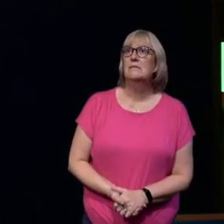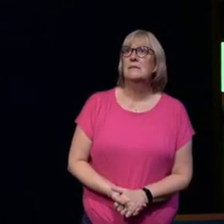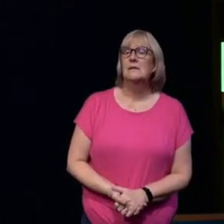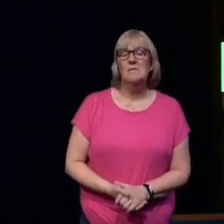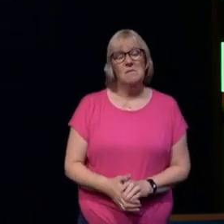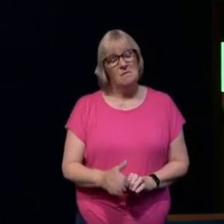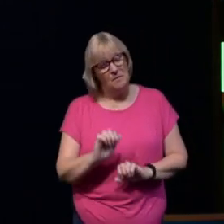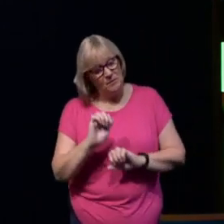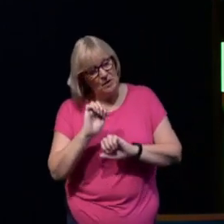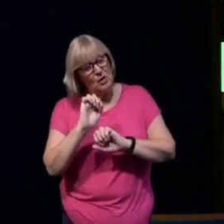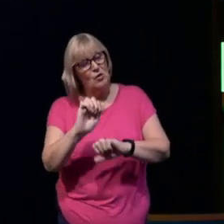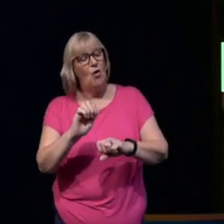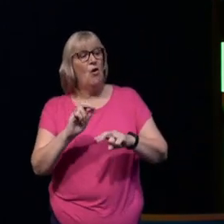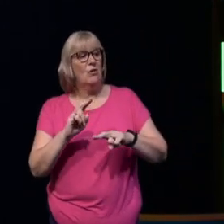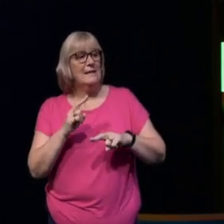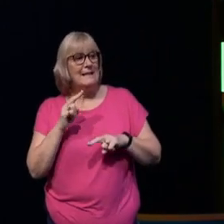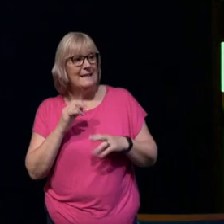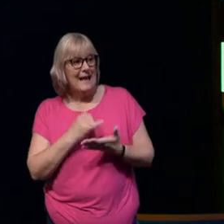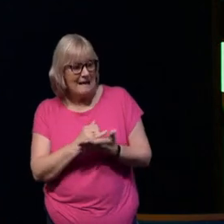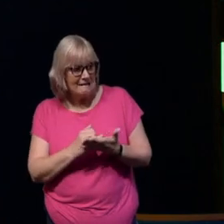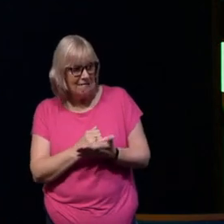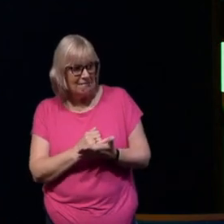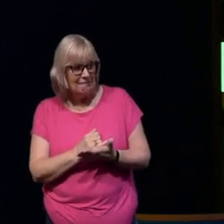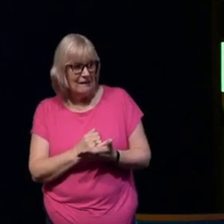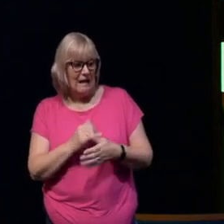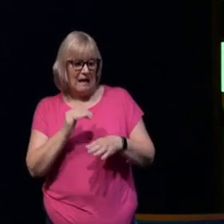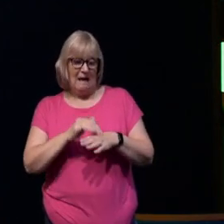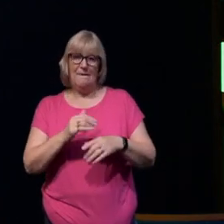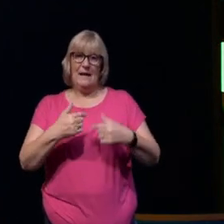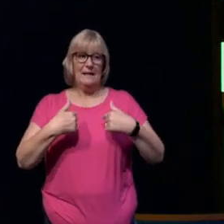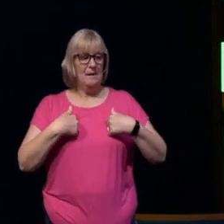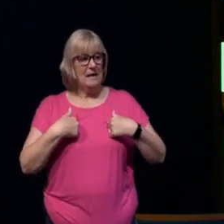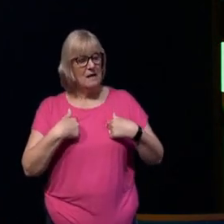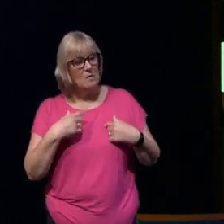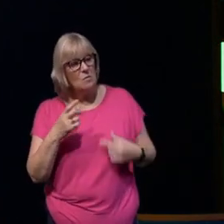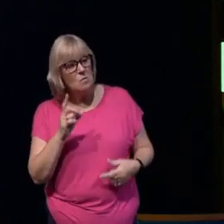What's your sin done, Daddy? It's killed me.